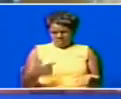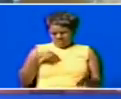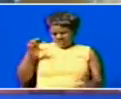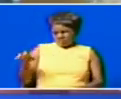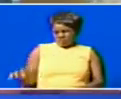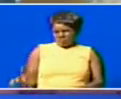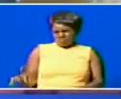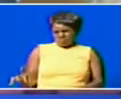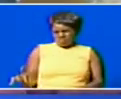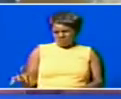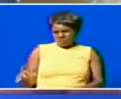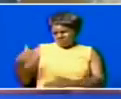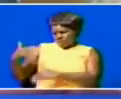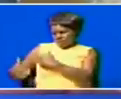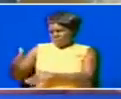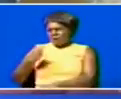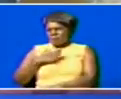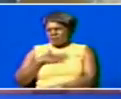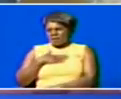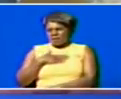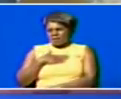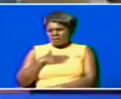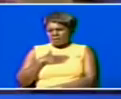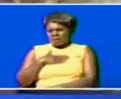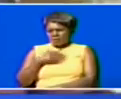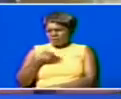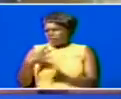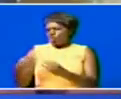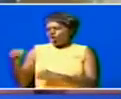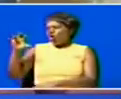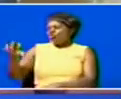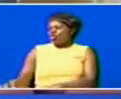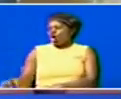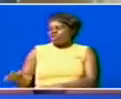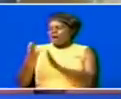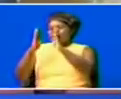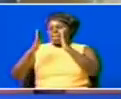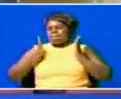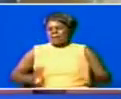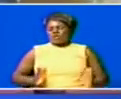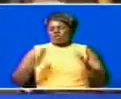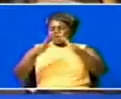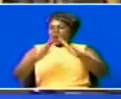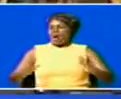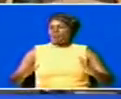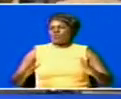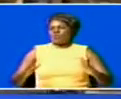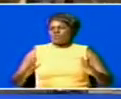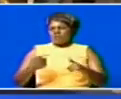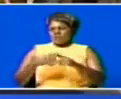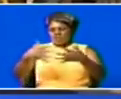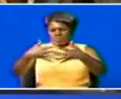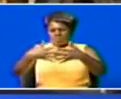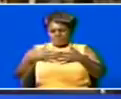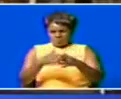kafupi kwa yale majirani zangu pale. Unaenda wapi? Naenda kule kwa kafupi. Unaona? From the